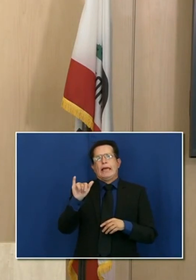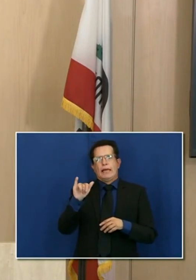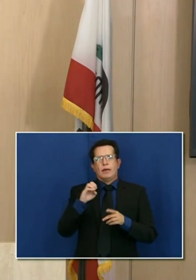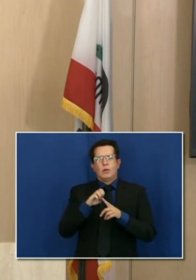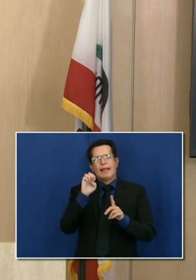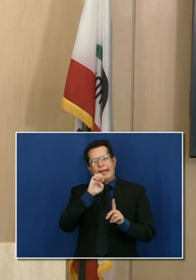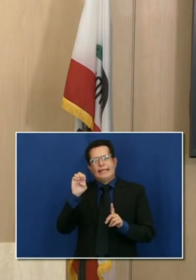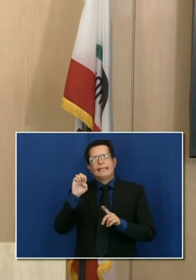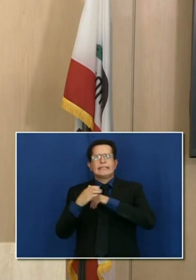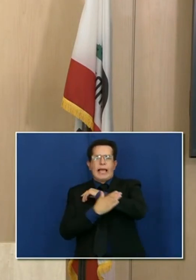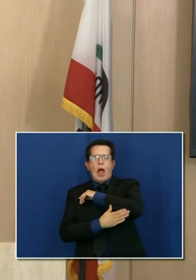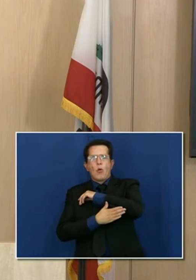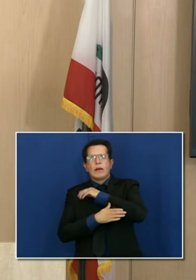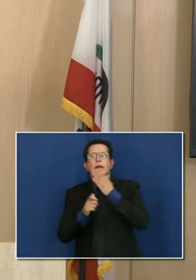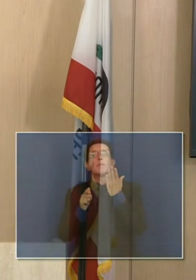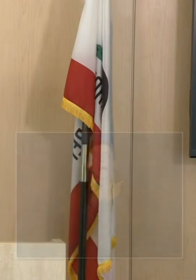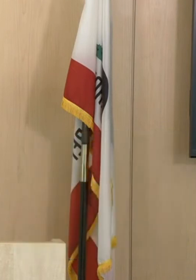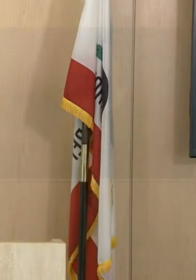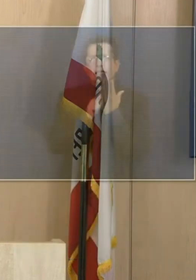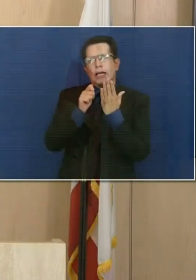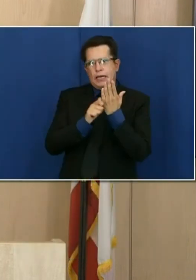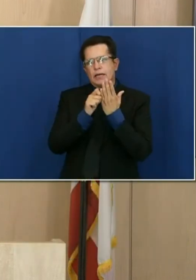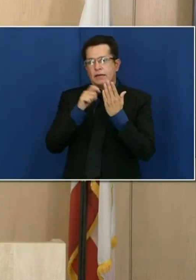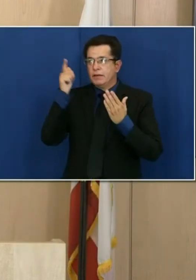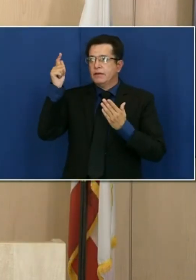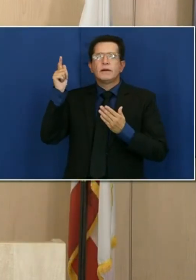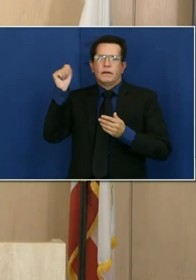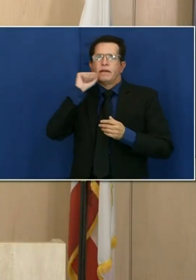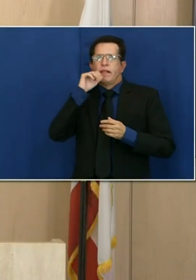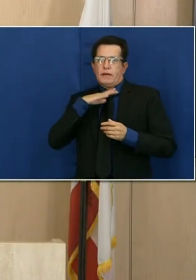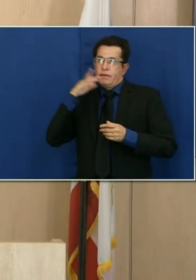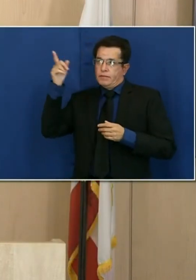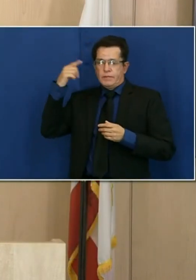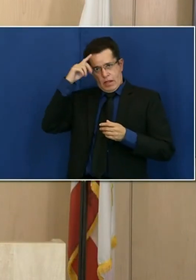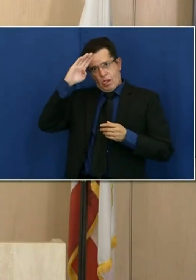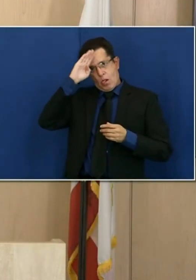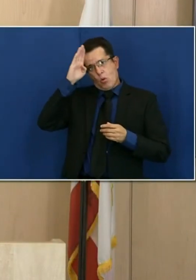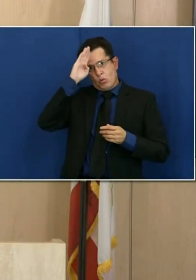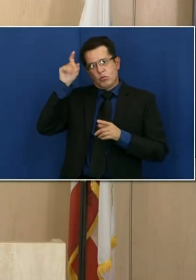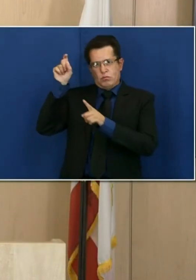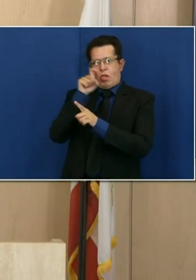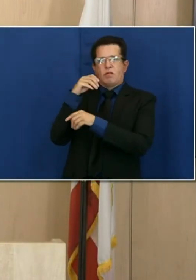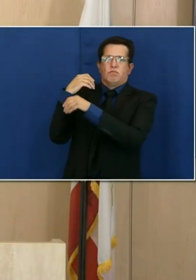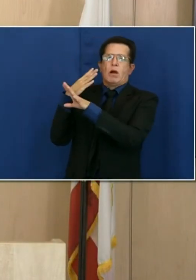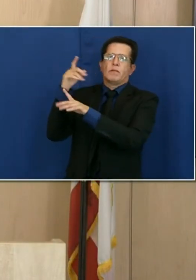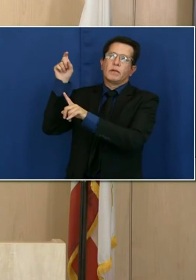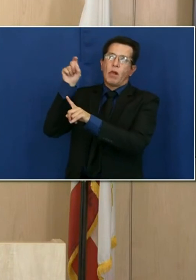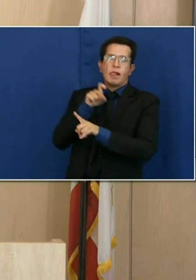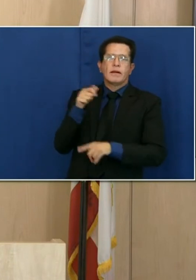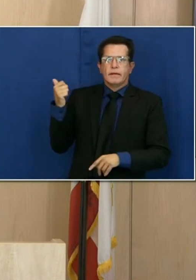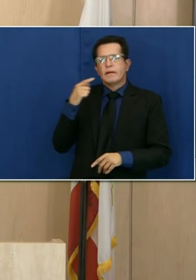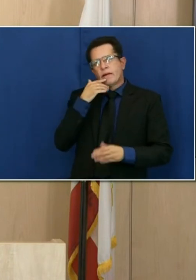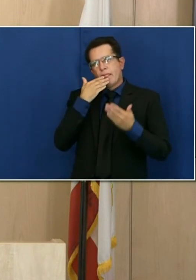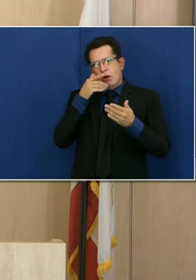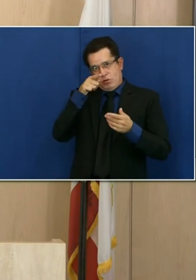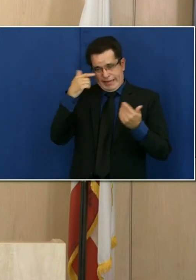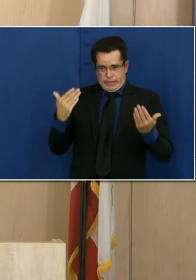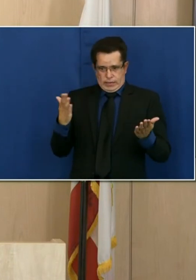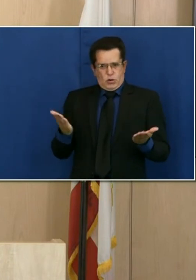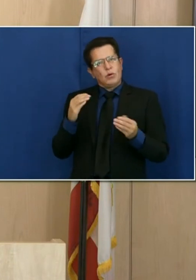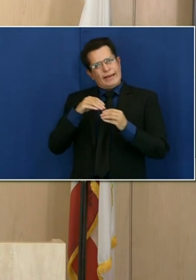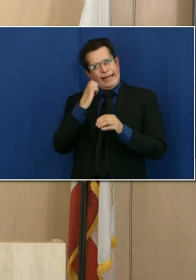Magazine. Yeah, hi. Thank you very much for the information today. Here in East County, we